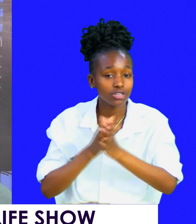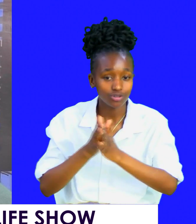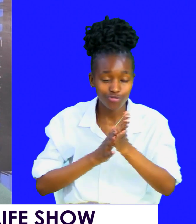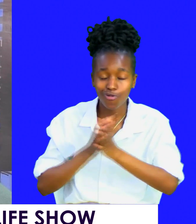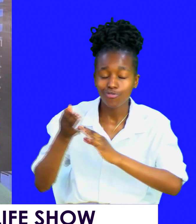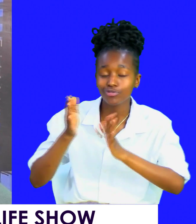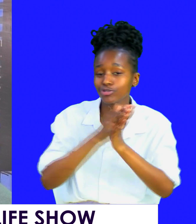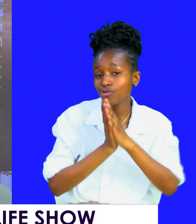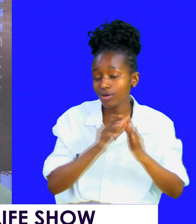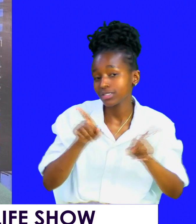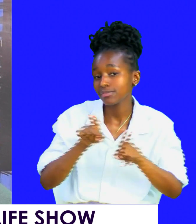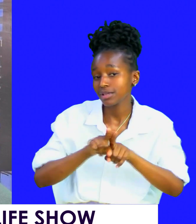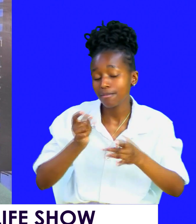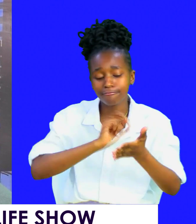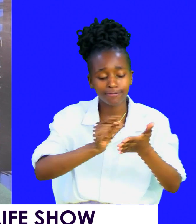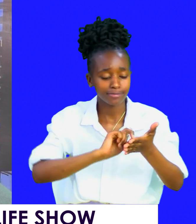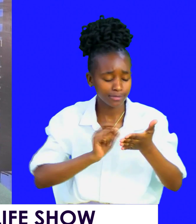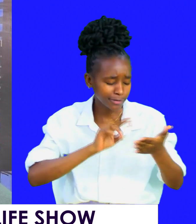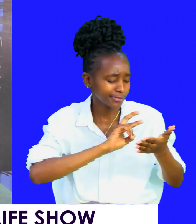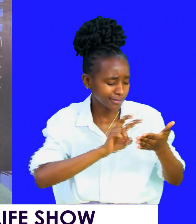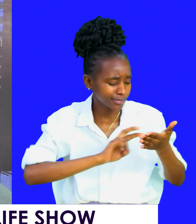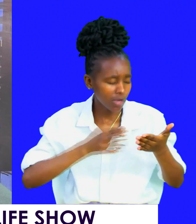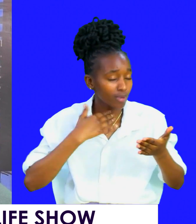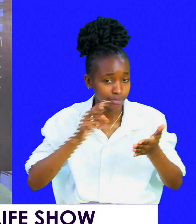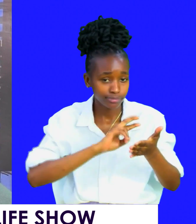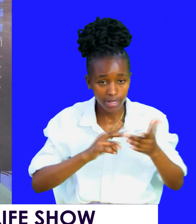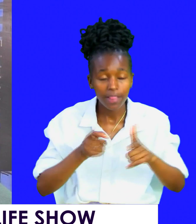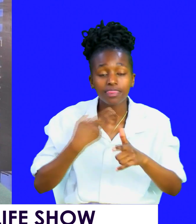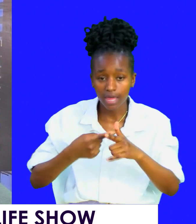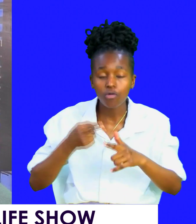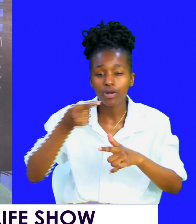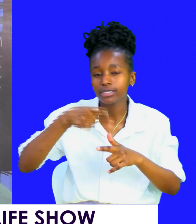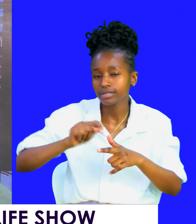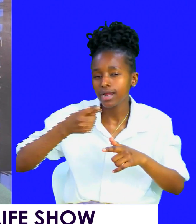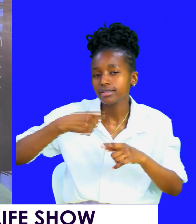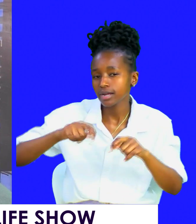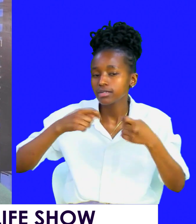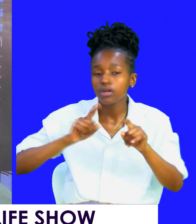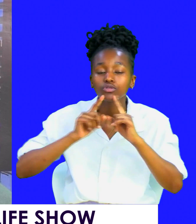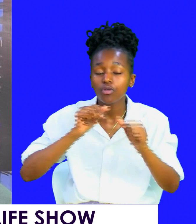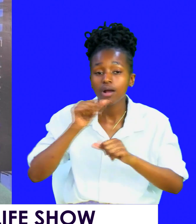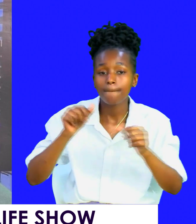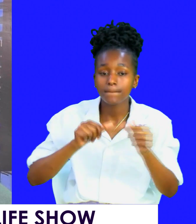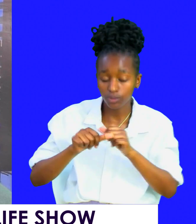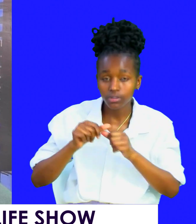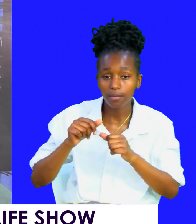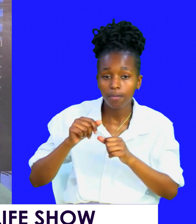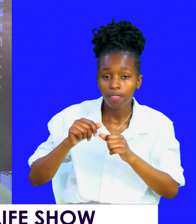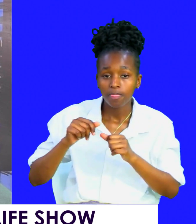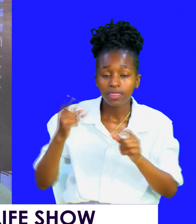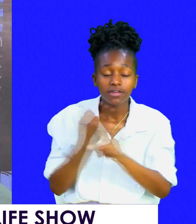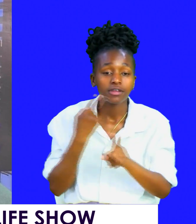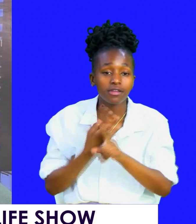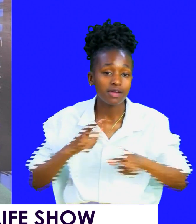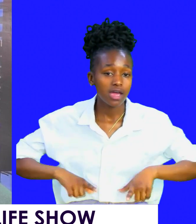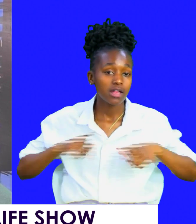and write-ups, that is addressing the element. You are addressing a certain aspect of your life,